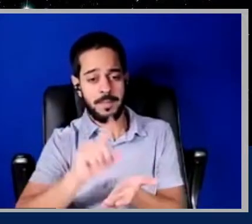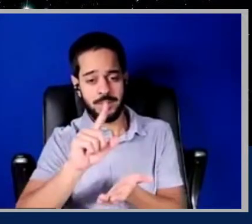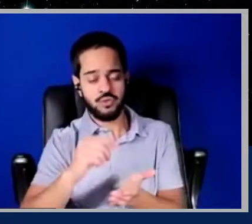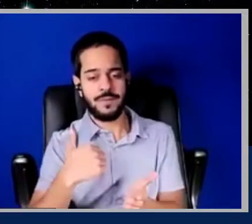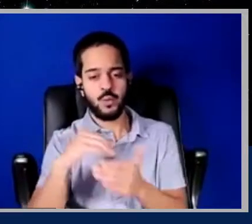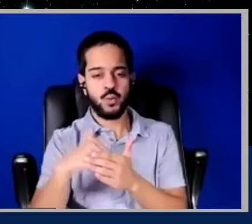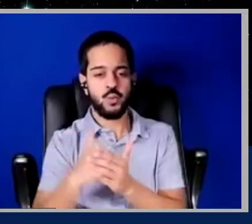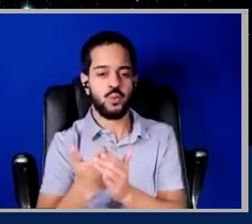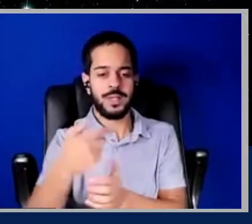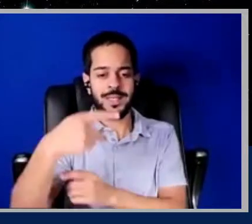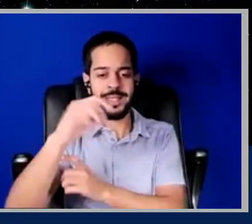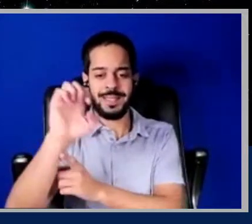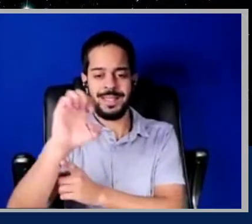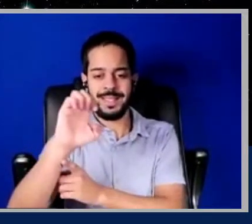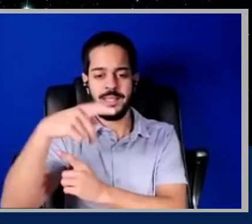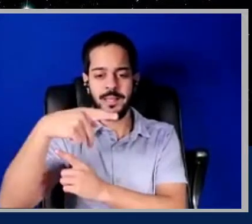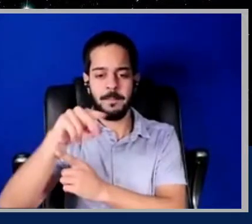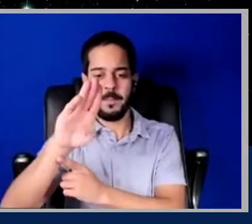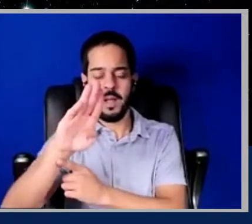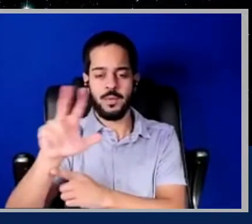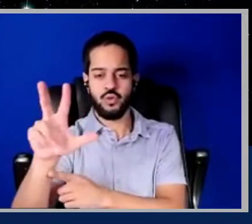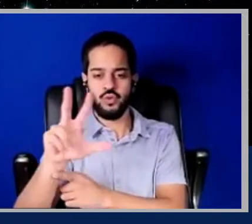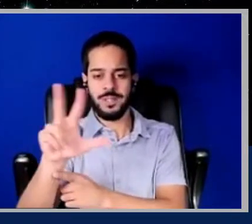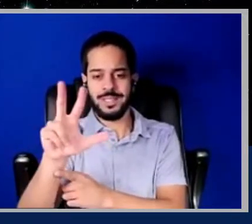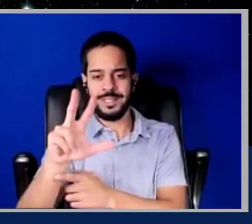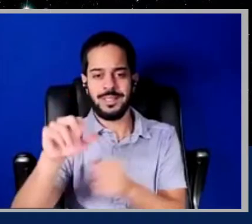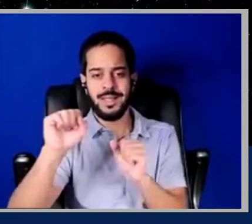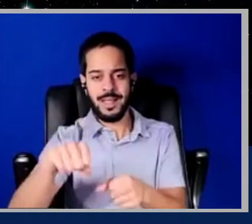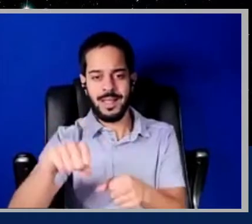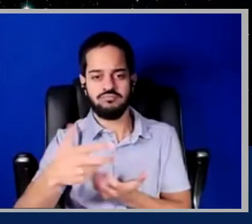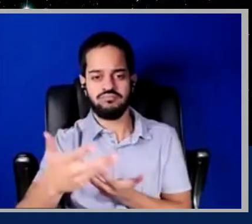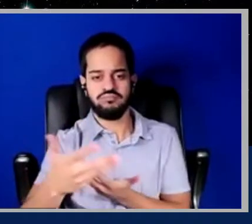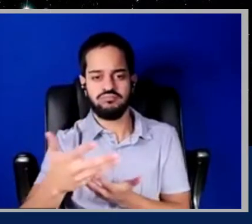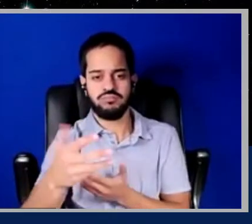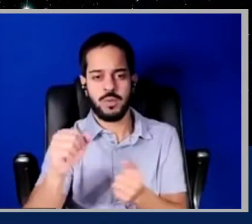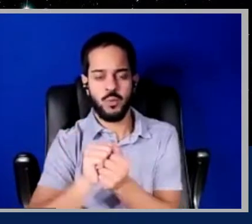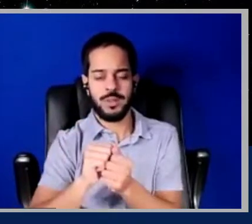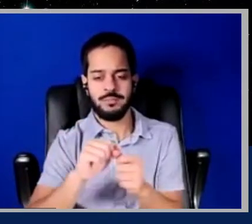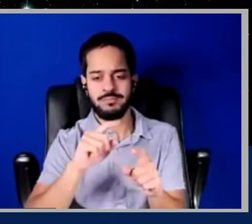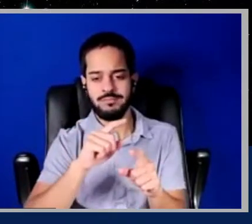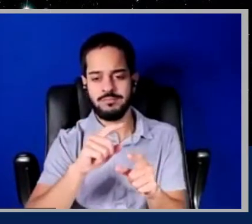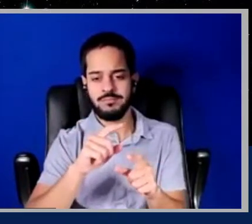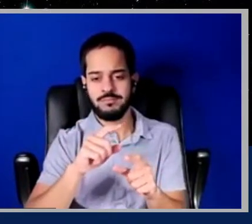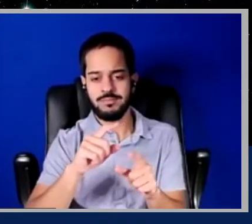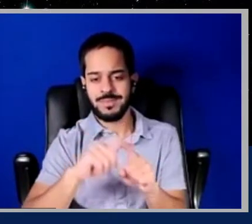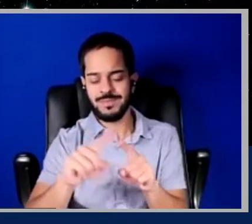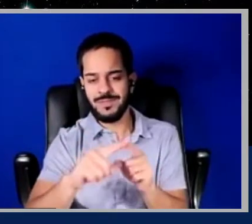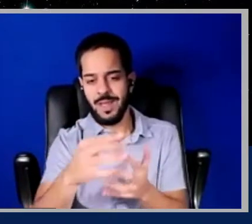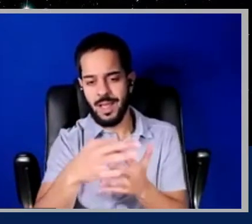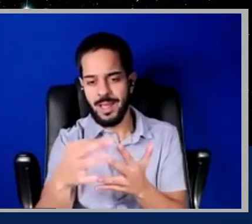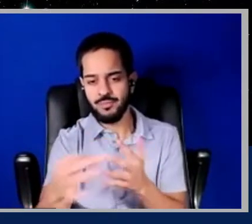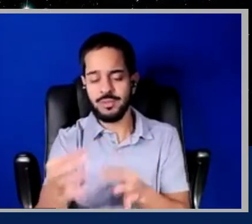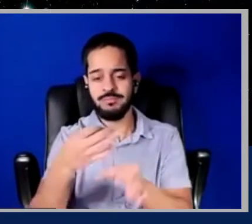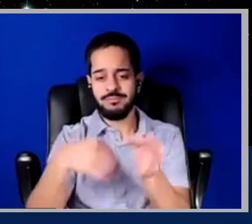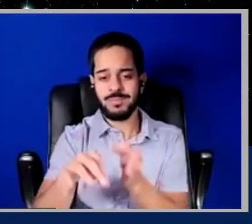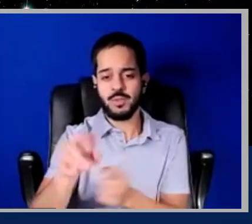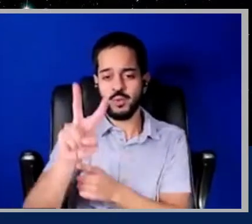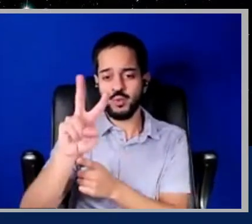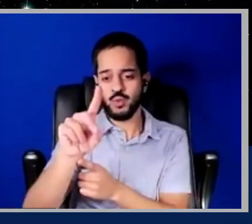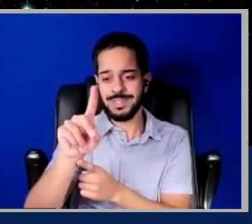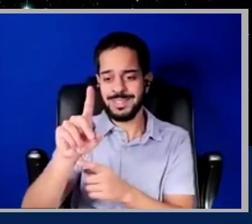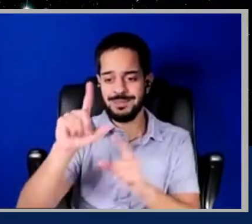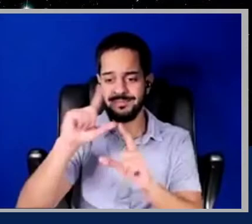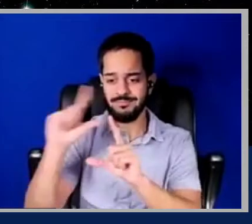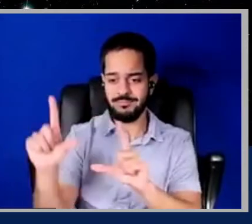3 format so that you can interact with things differently. So instead of having 2-dimensional plots in papers, you can